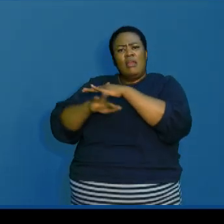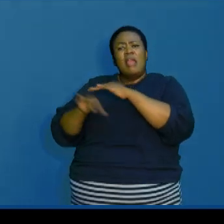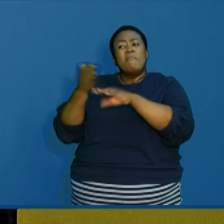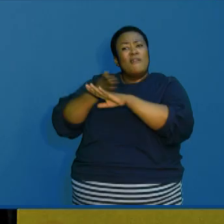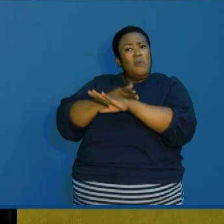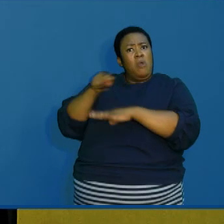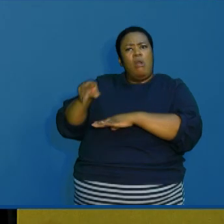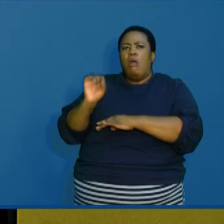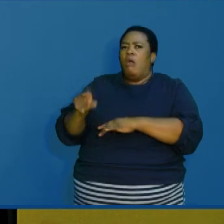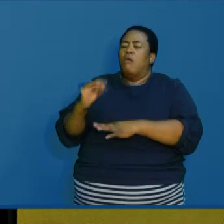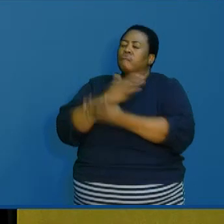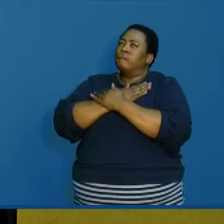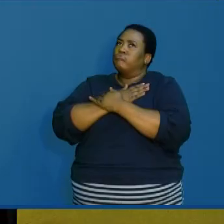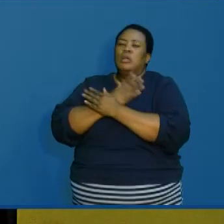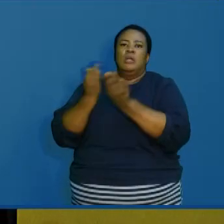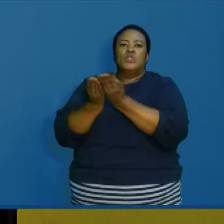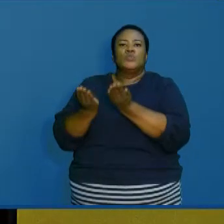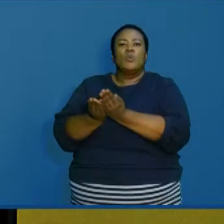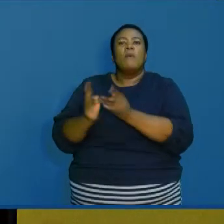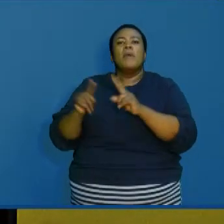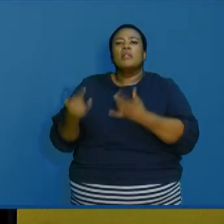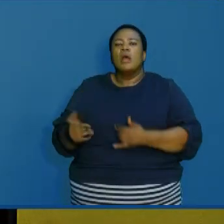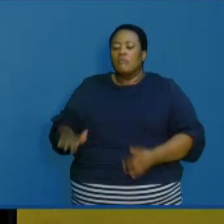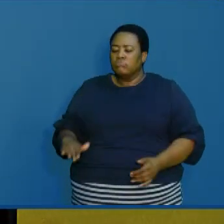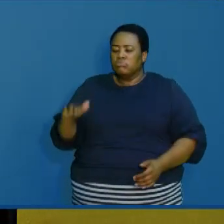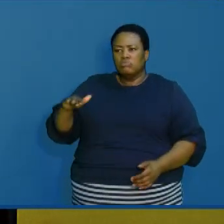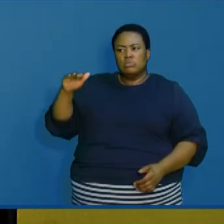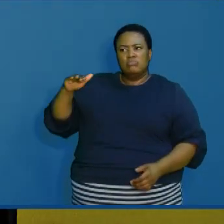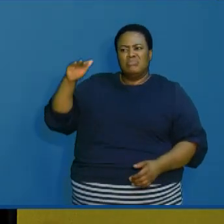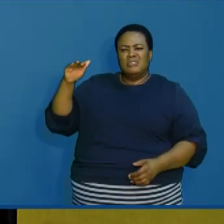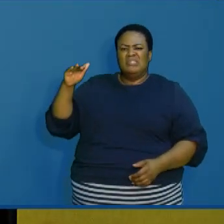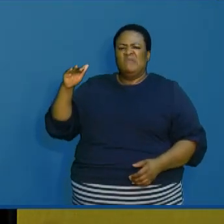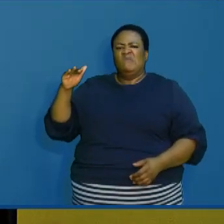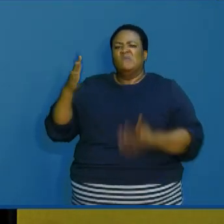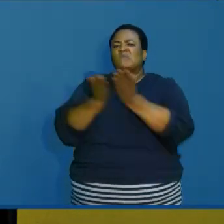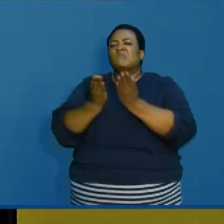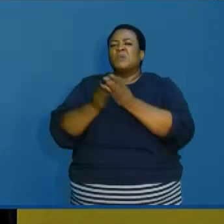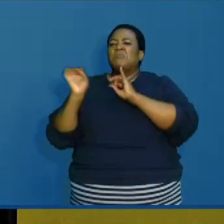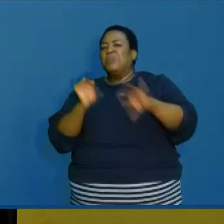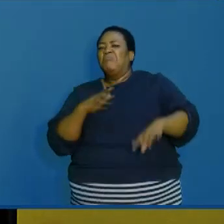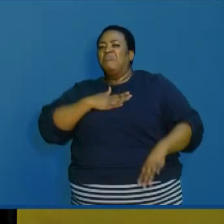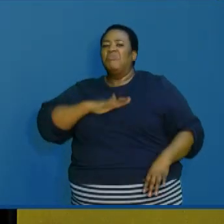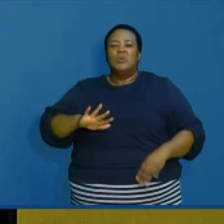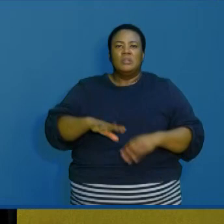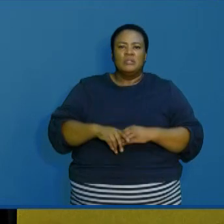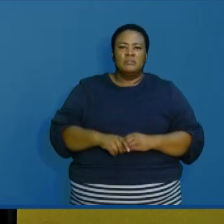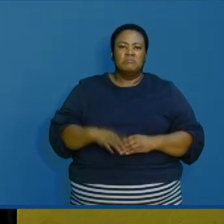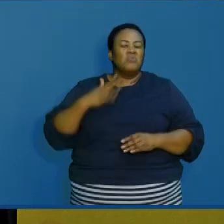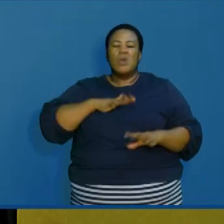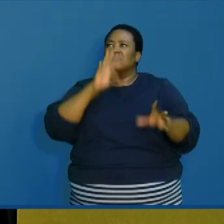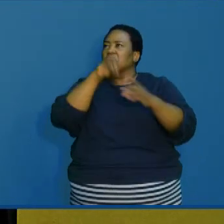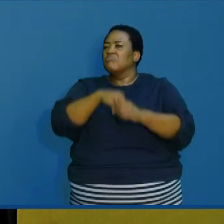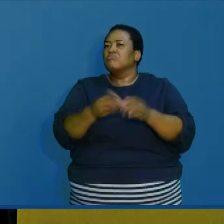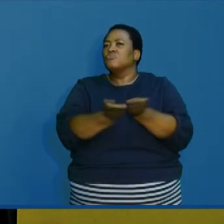school. But when he's grown up, he starts to despise it and doesn't want to be part of